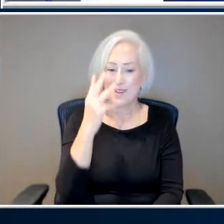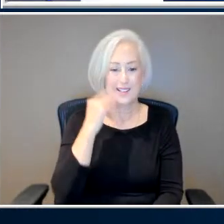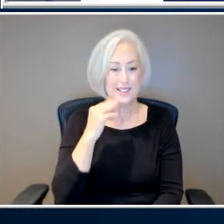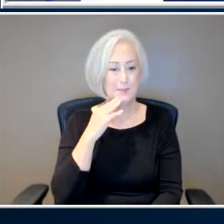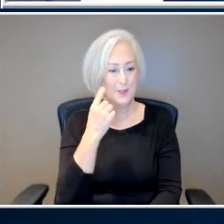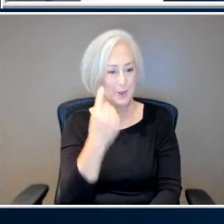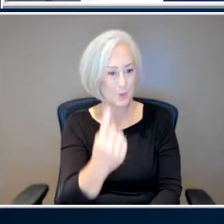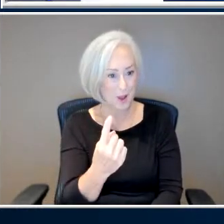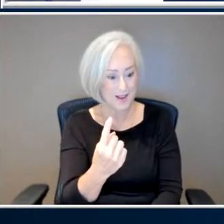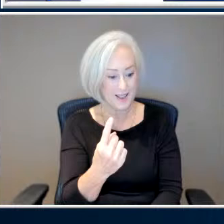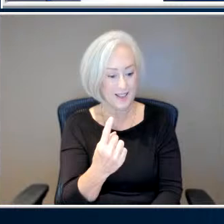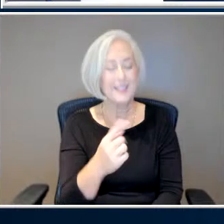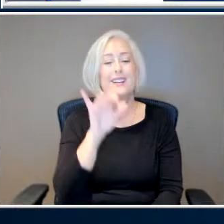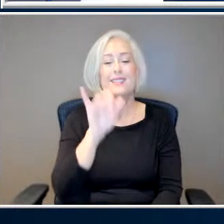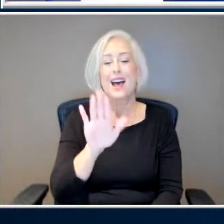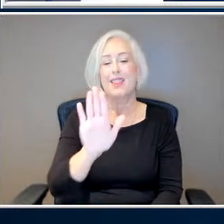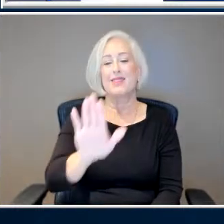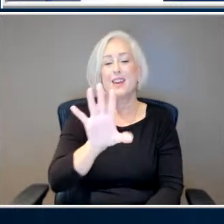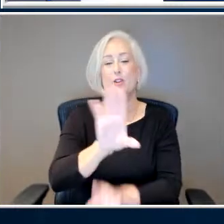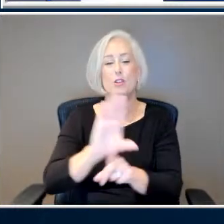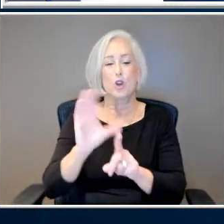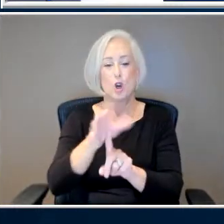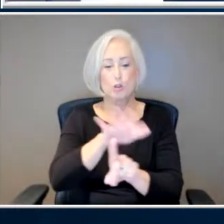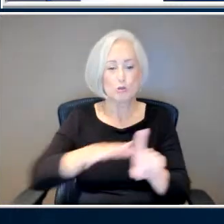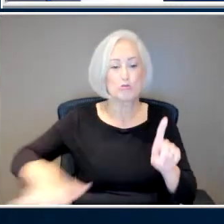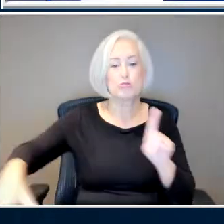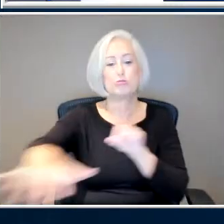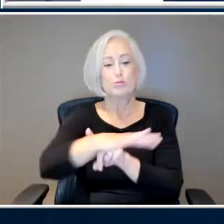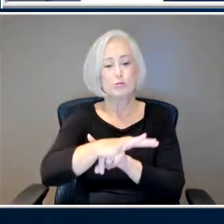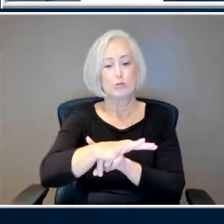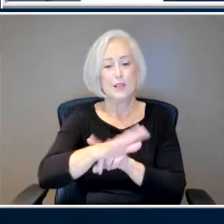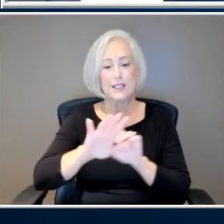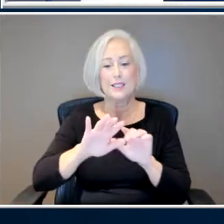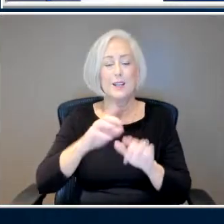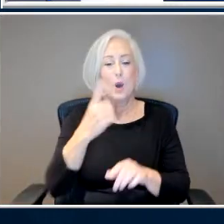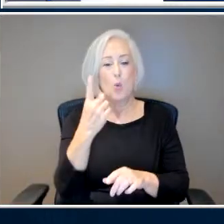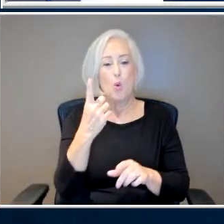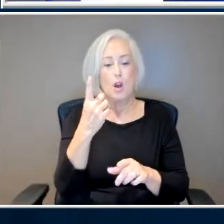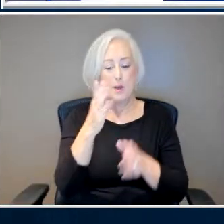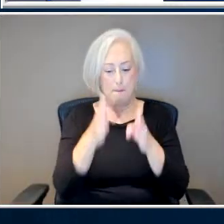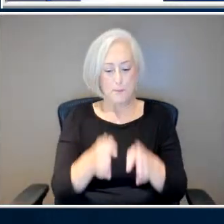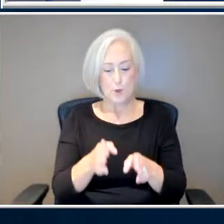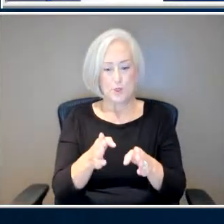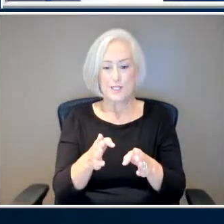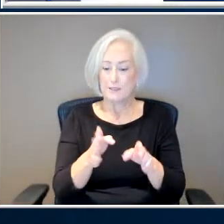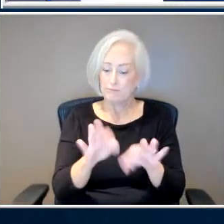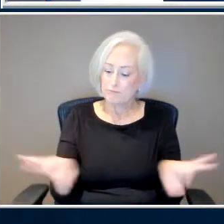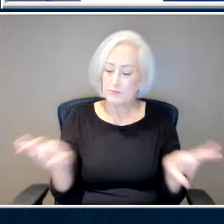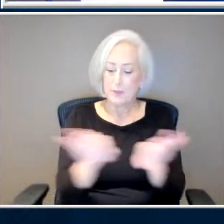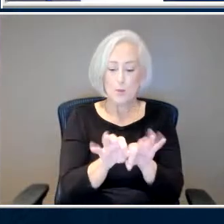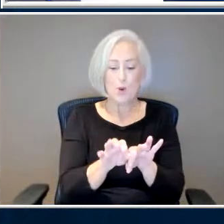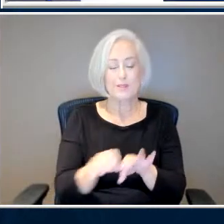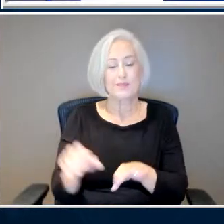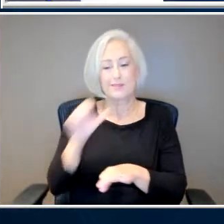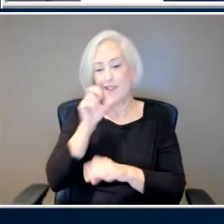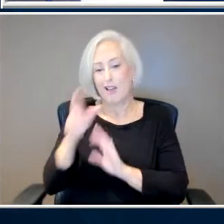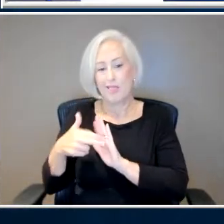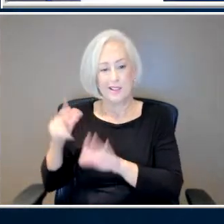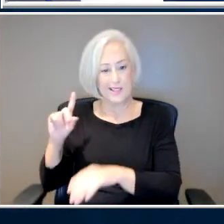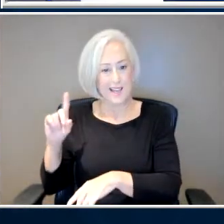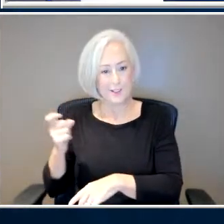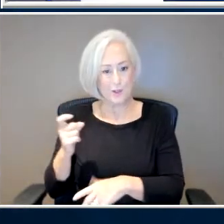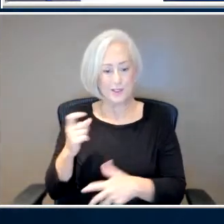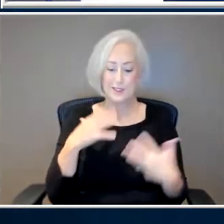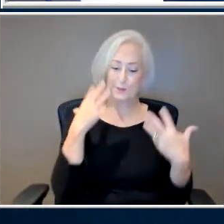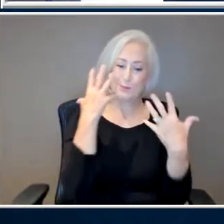treated me. Like one person that mattered, never like a diagnosis. It's beautiful. Yeah. That is. Thank you so much